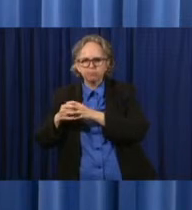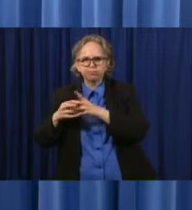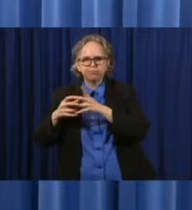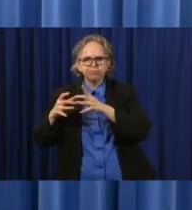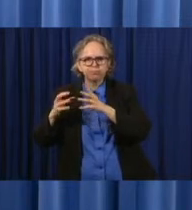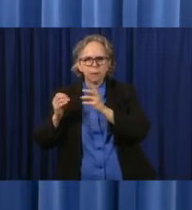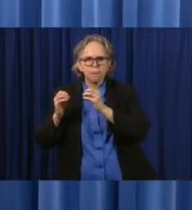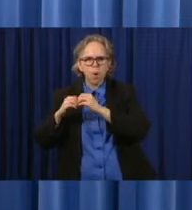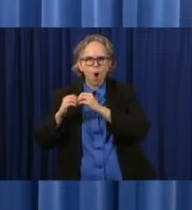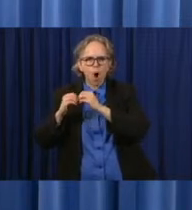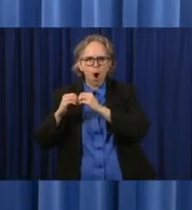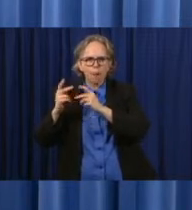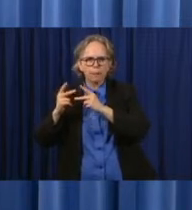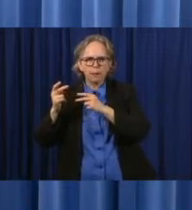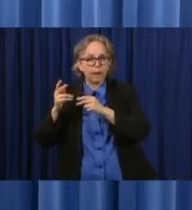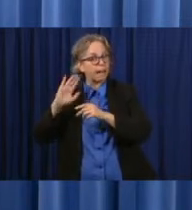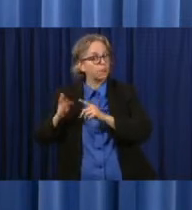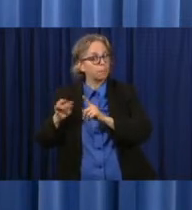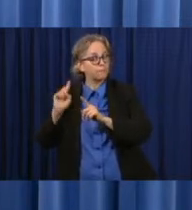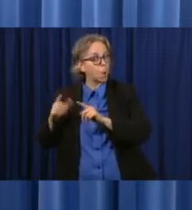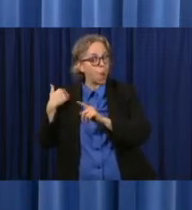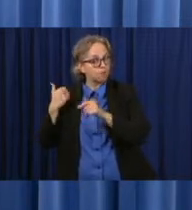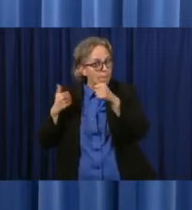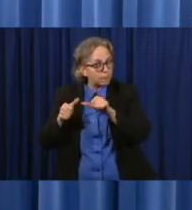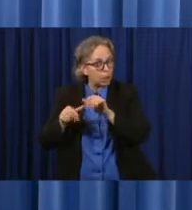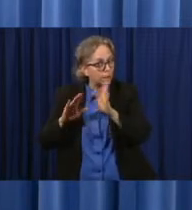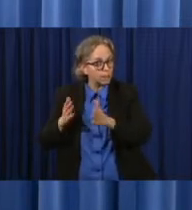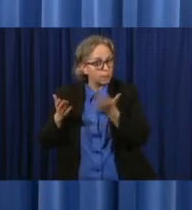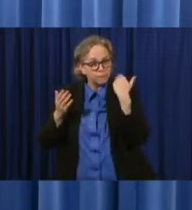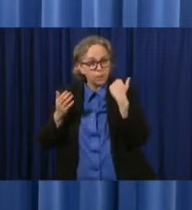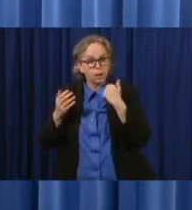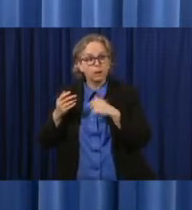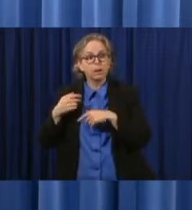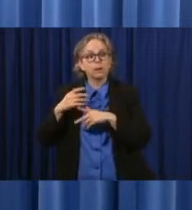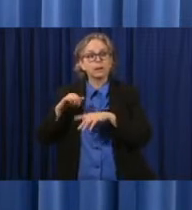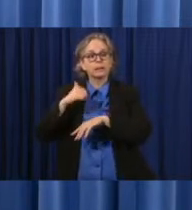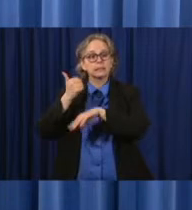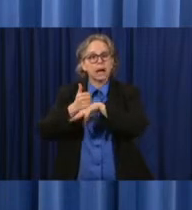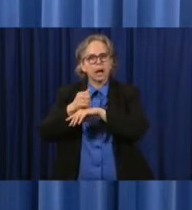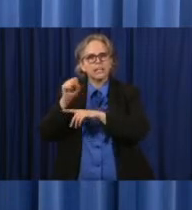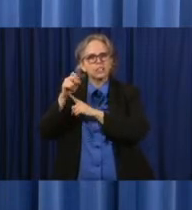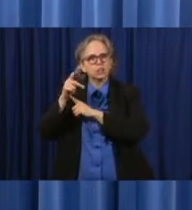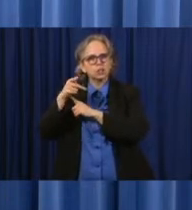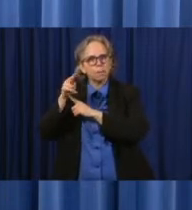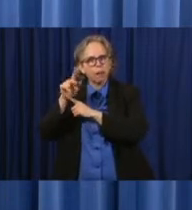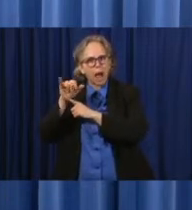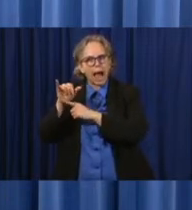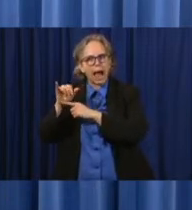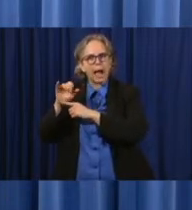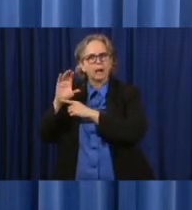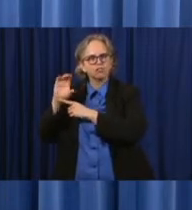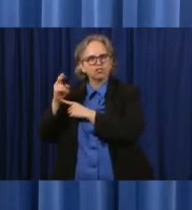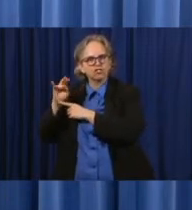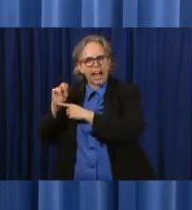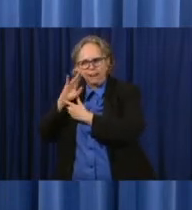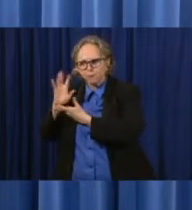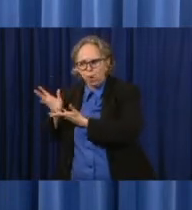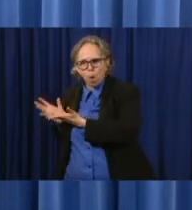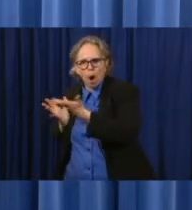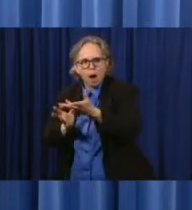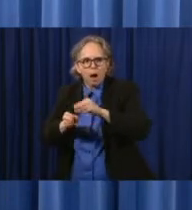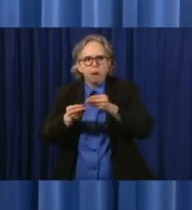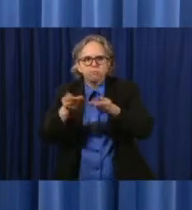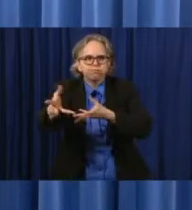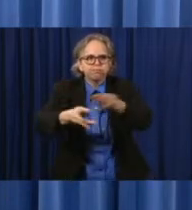before, we're building out a supply chain and distribution chain for swabs and everything else connected